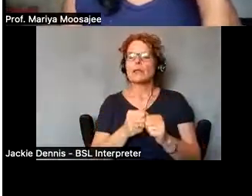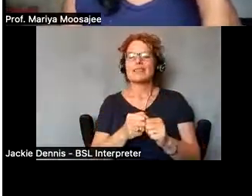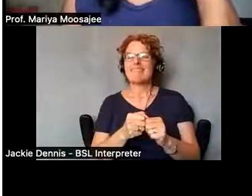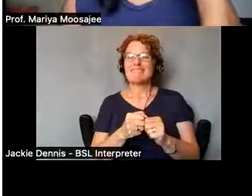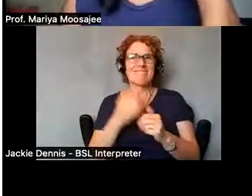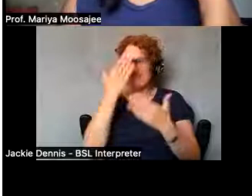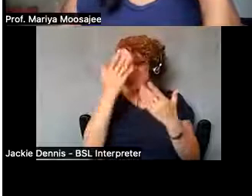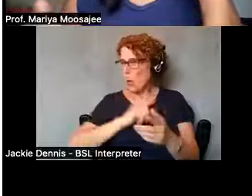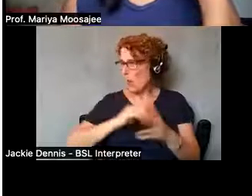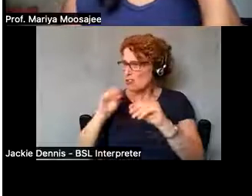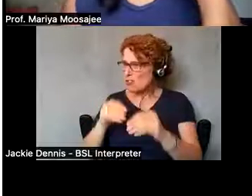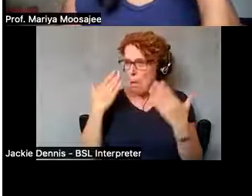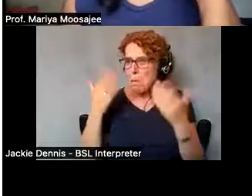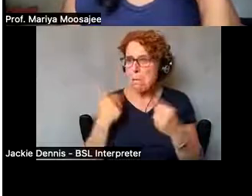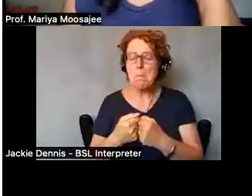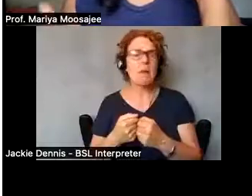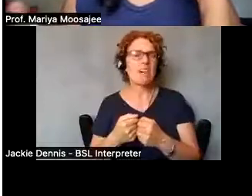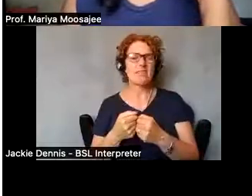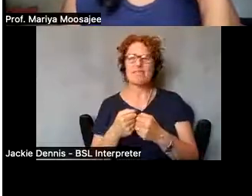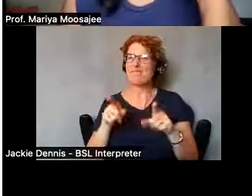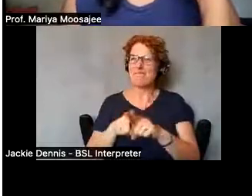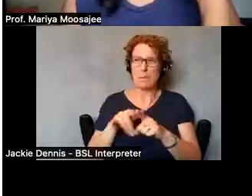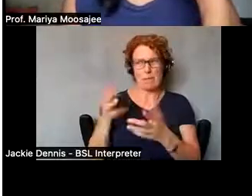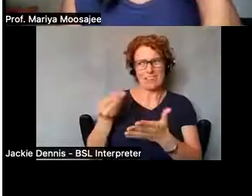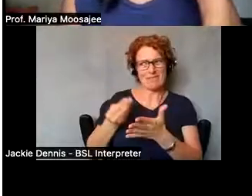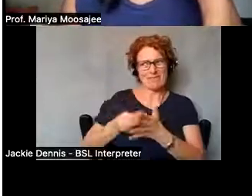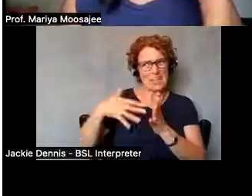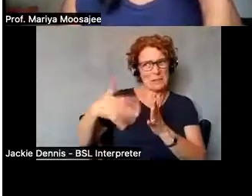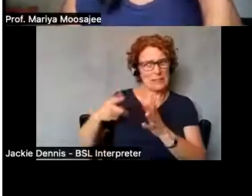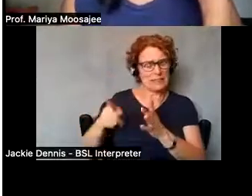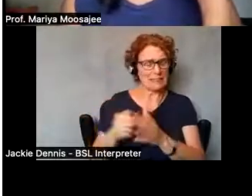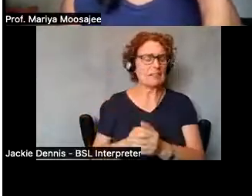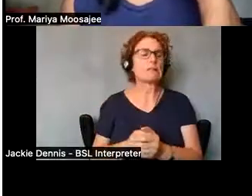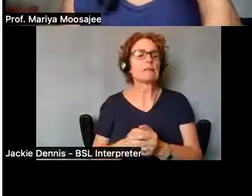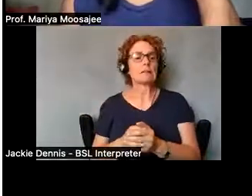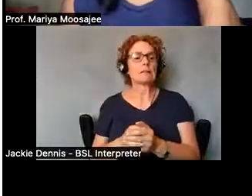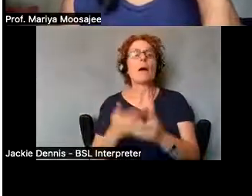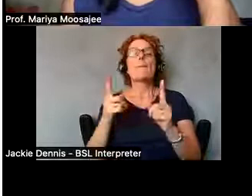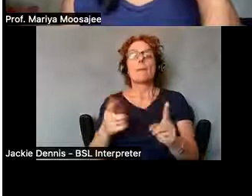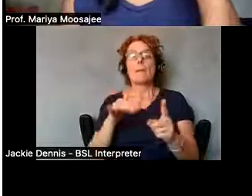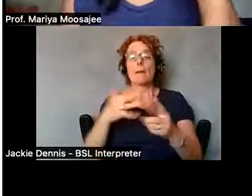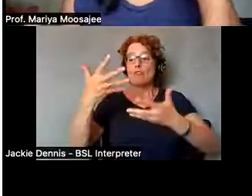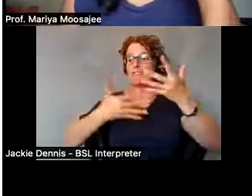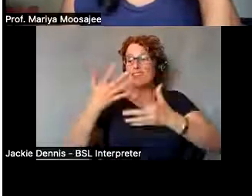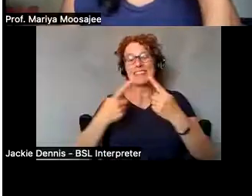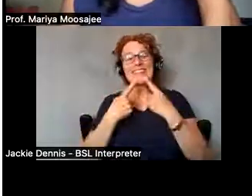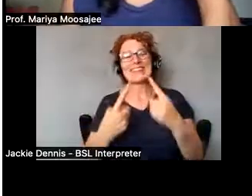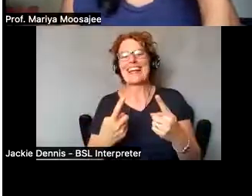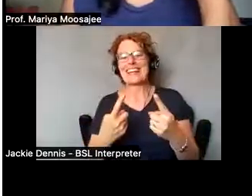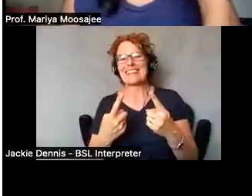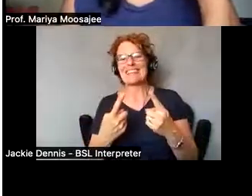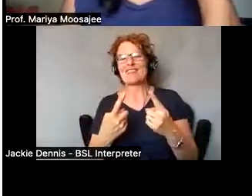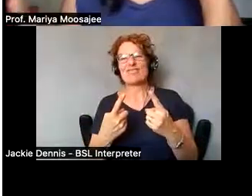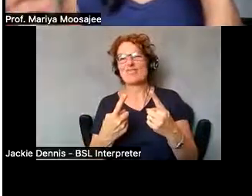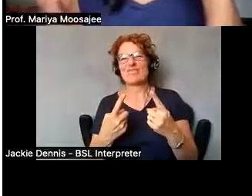know why. It almost sounded like it was not financially viable, but it could be that the results showed that the response was not